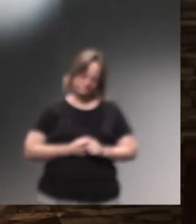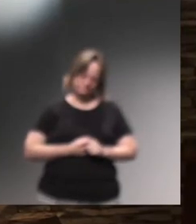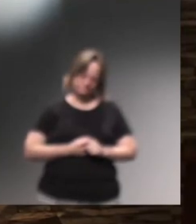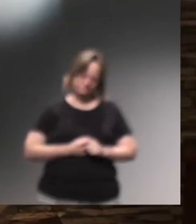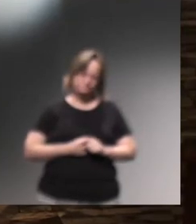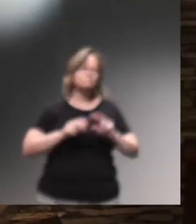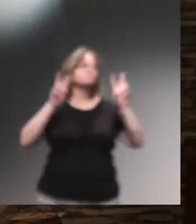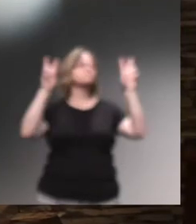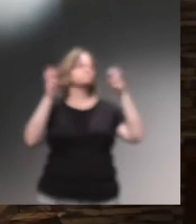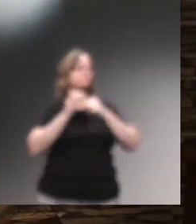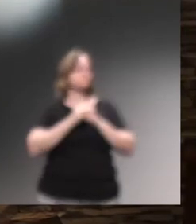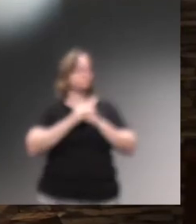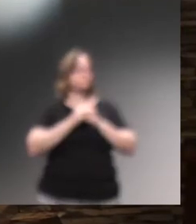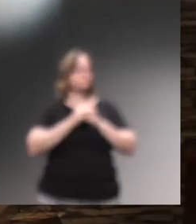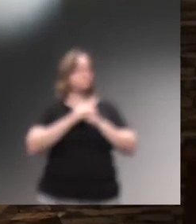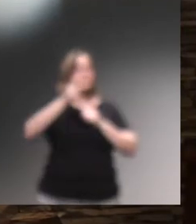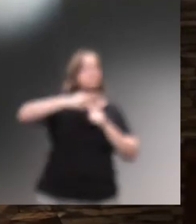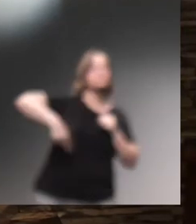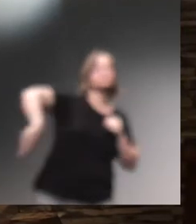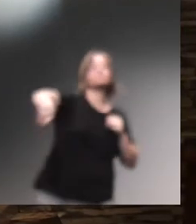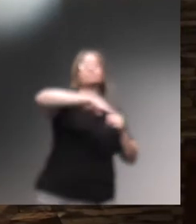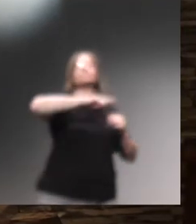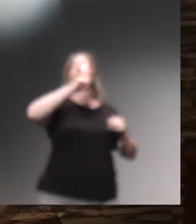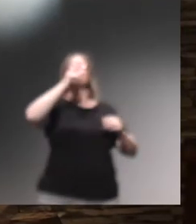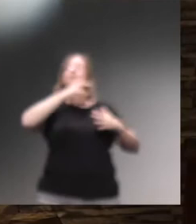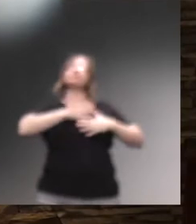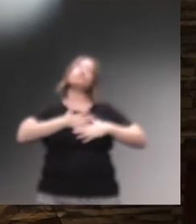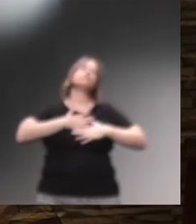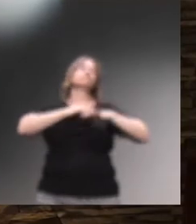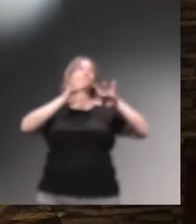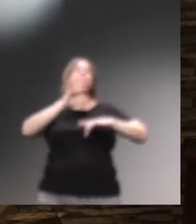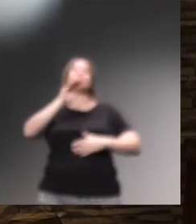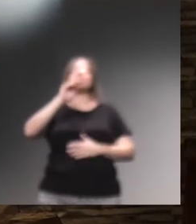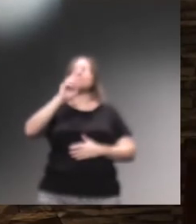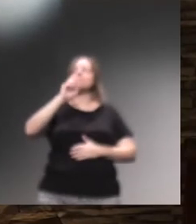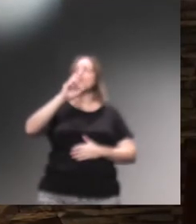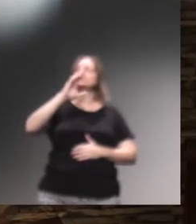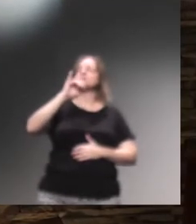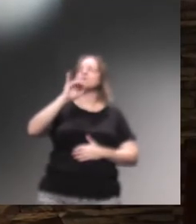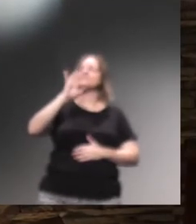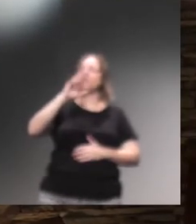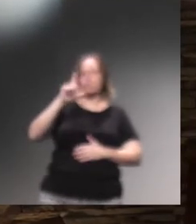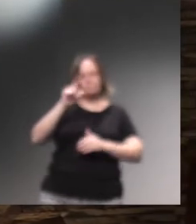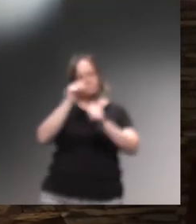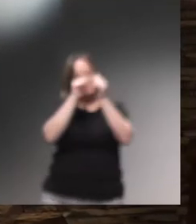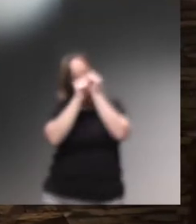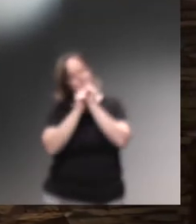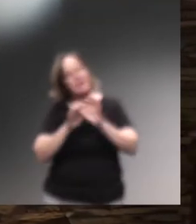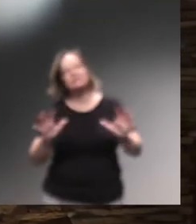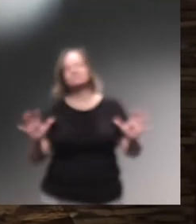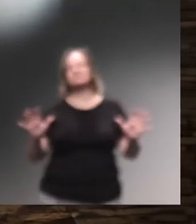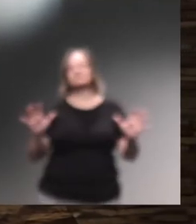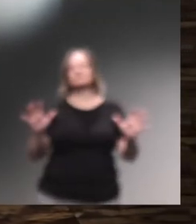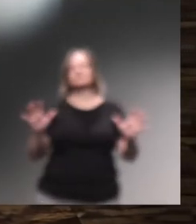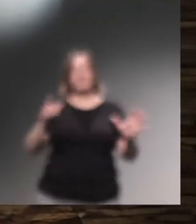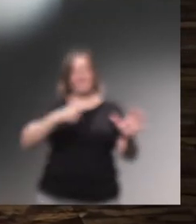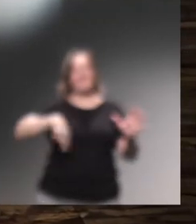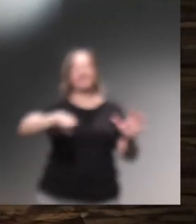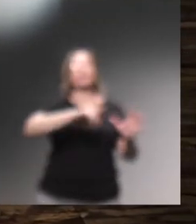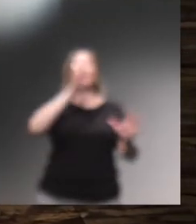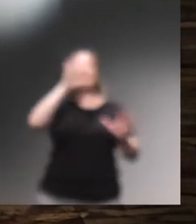12. Blessed are the merciful, for they will receive